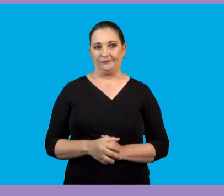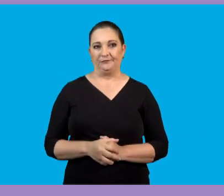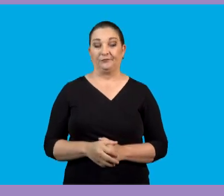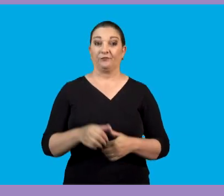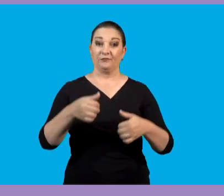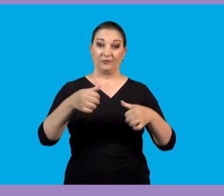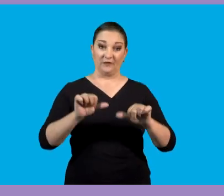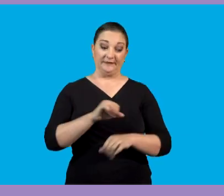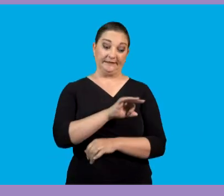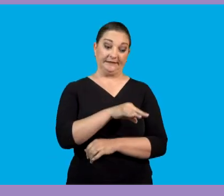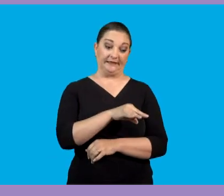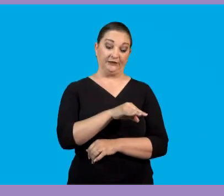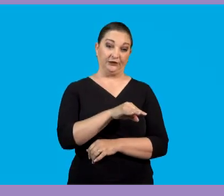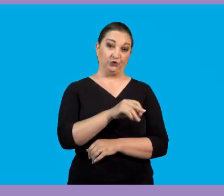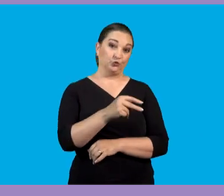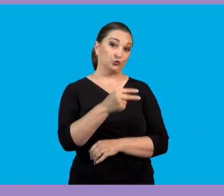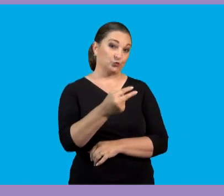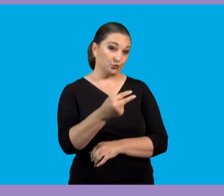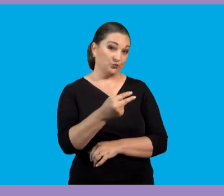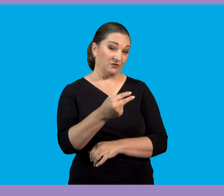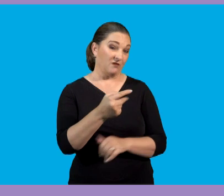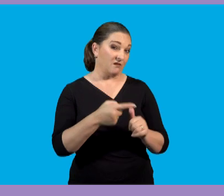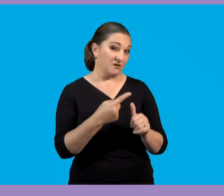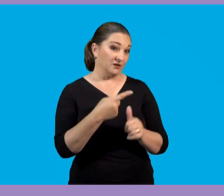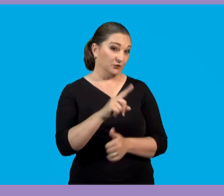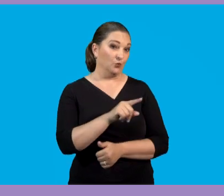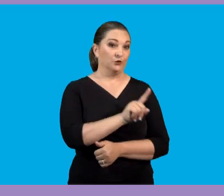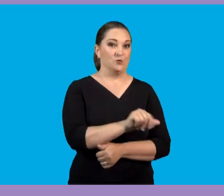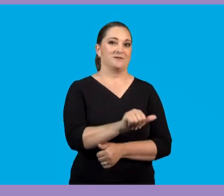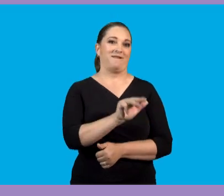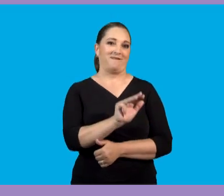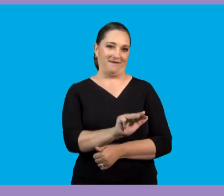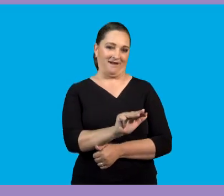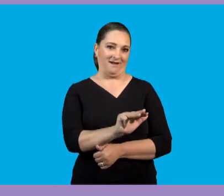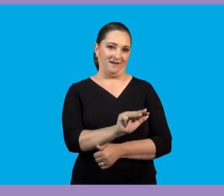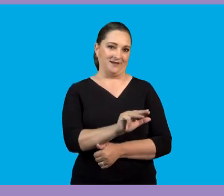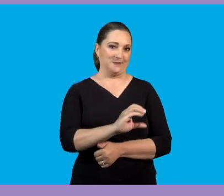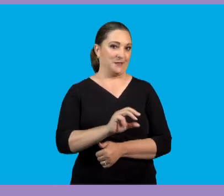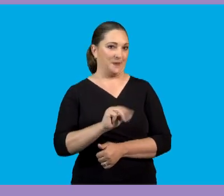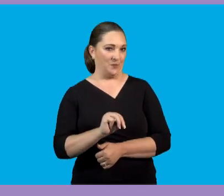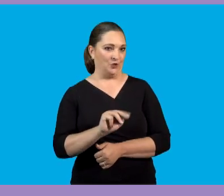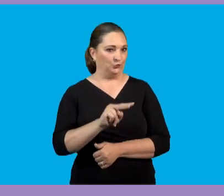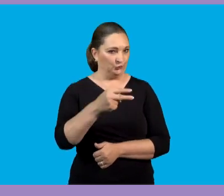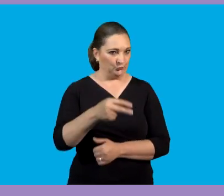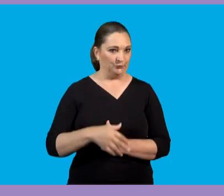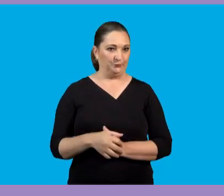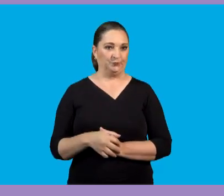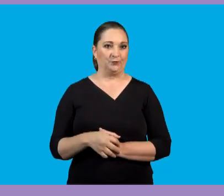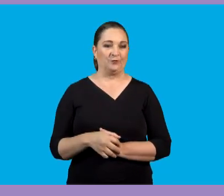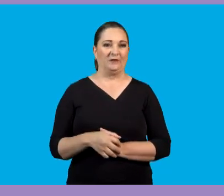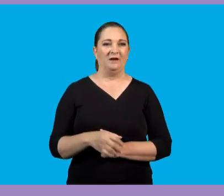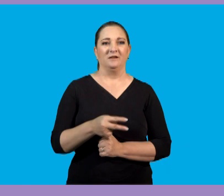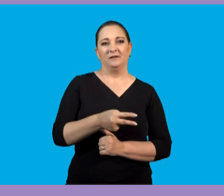Then 13 centimeters squared is 169 centimeters squared. That is equals